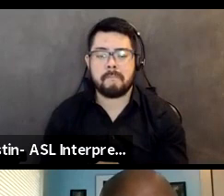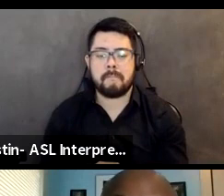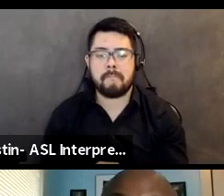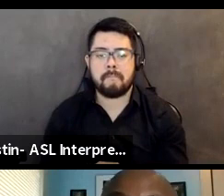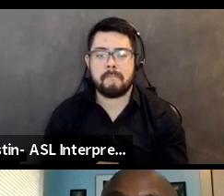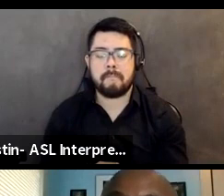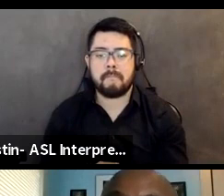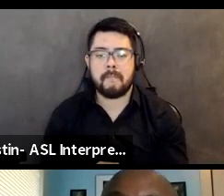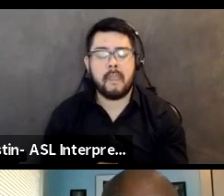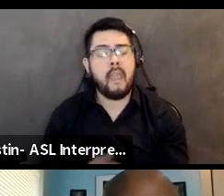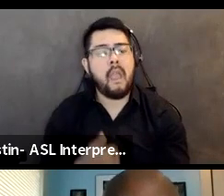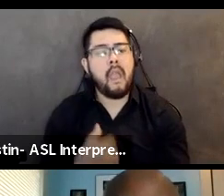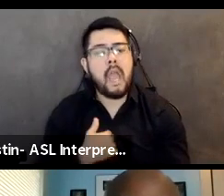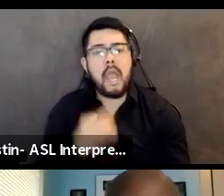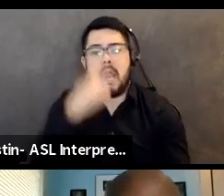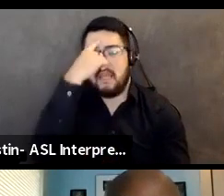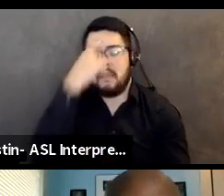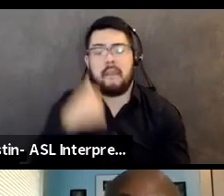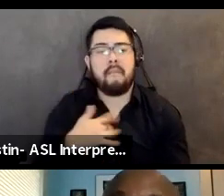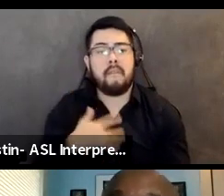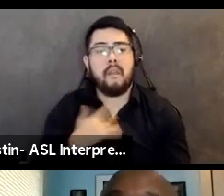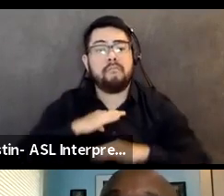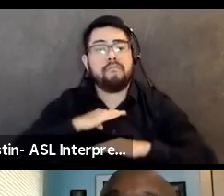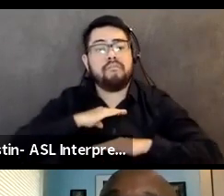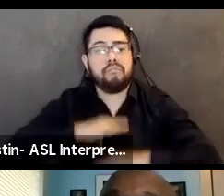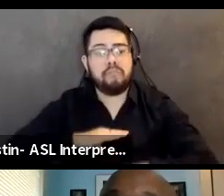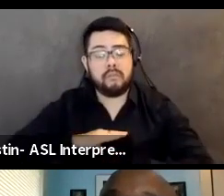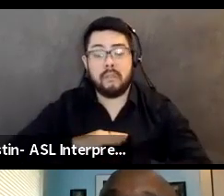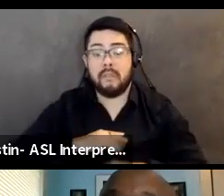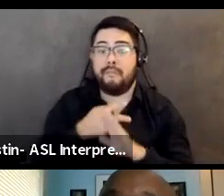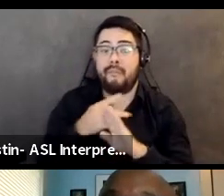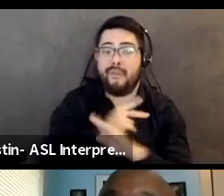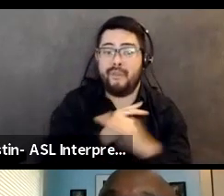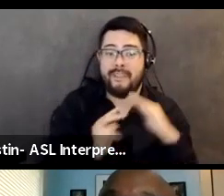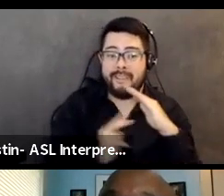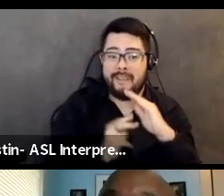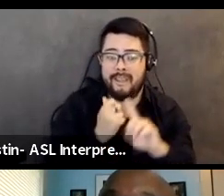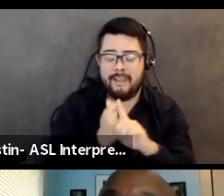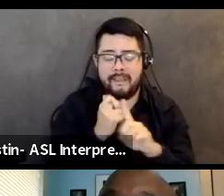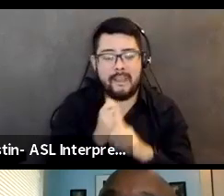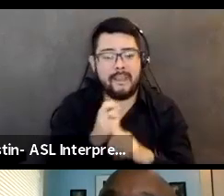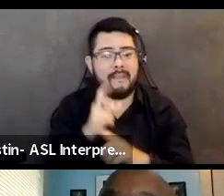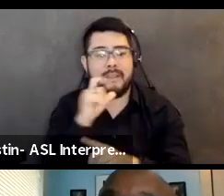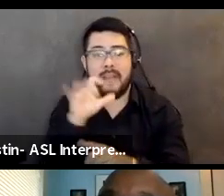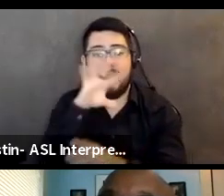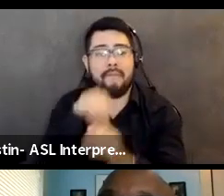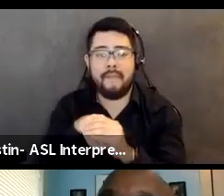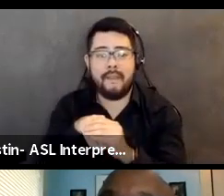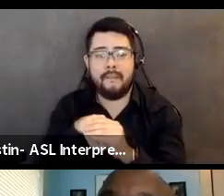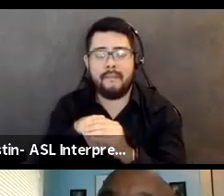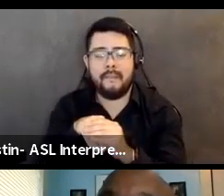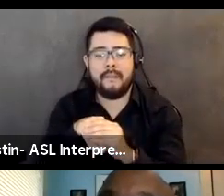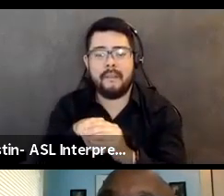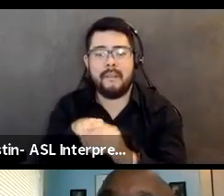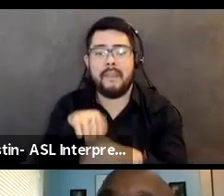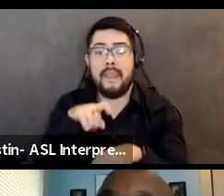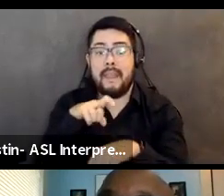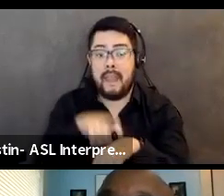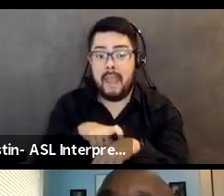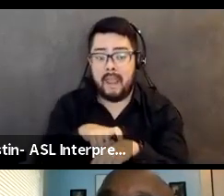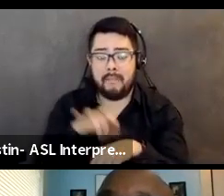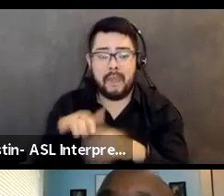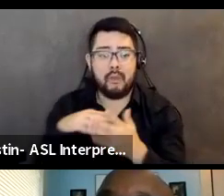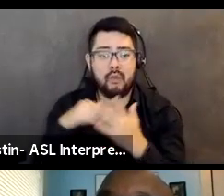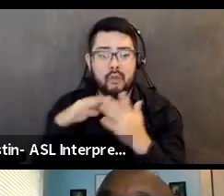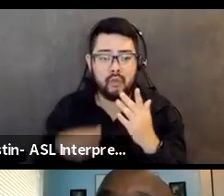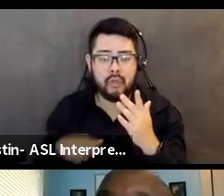think relieved to see that pre-k is not included in the time that students need to